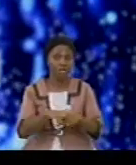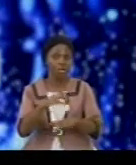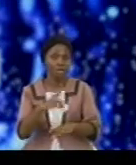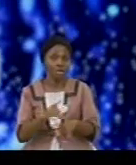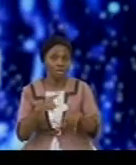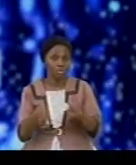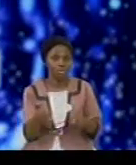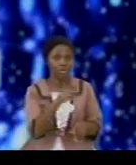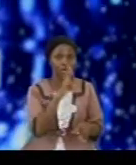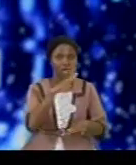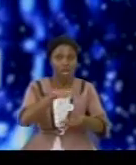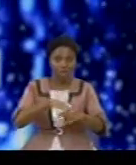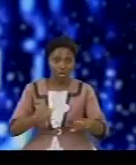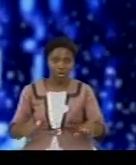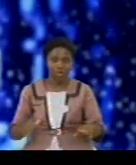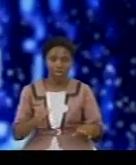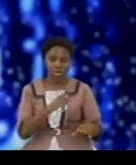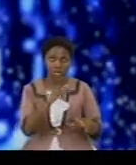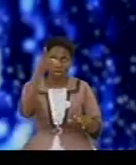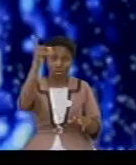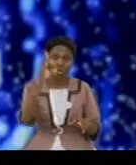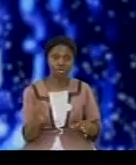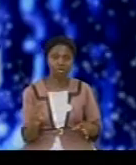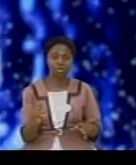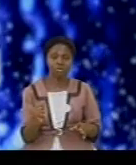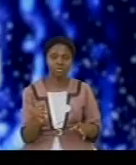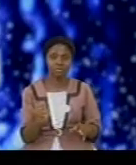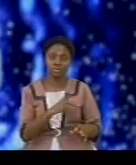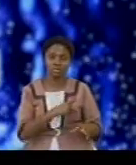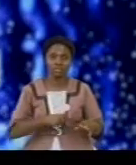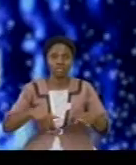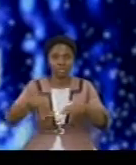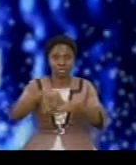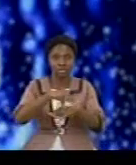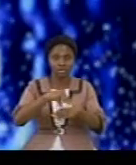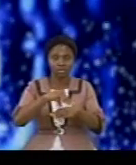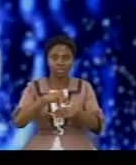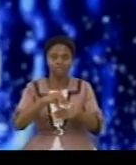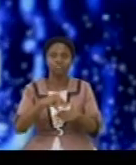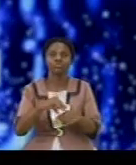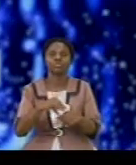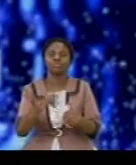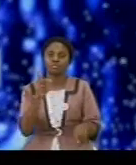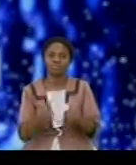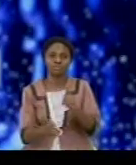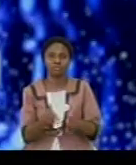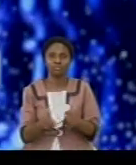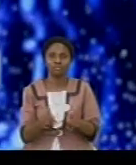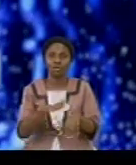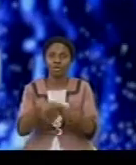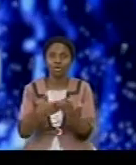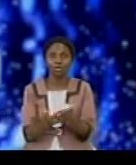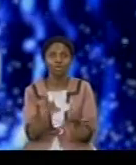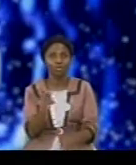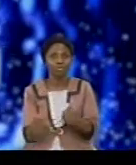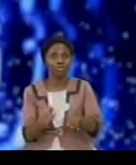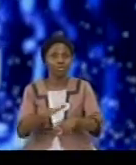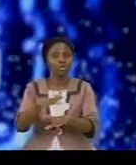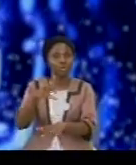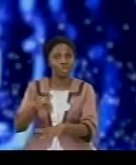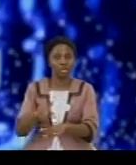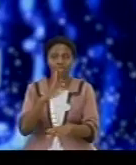Really, all people on earth are broadly divided into two